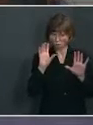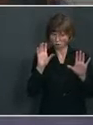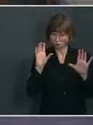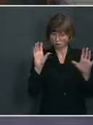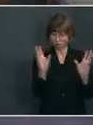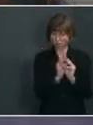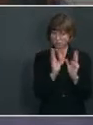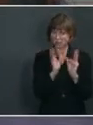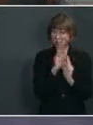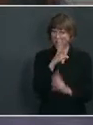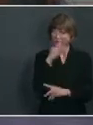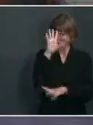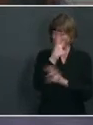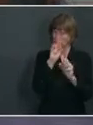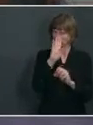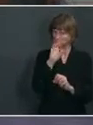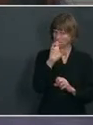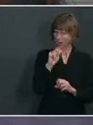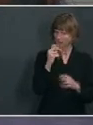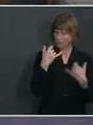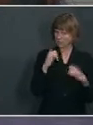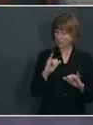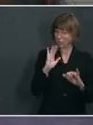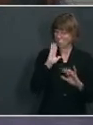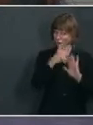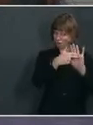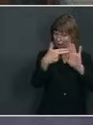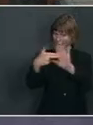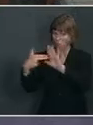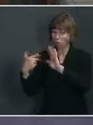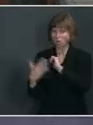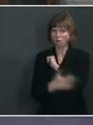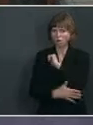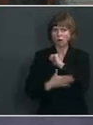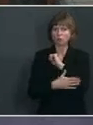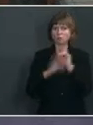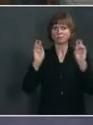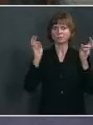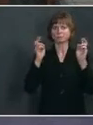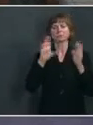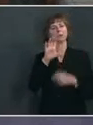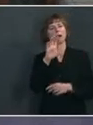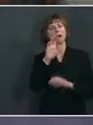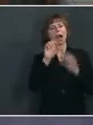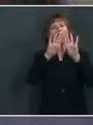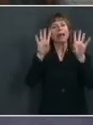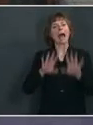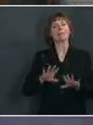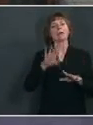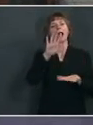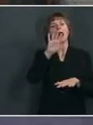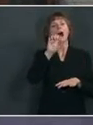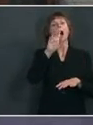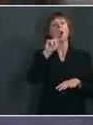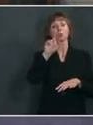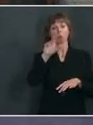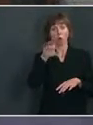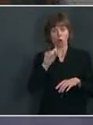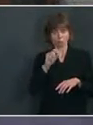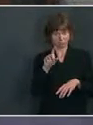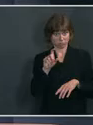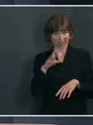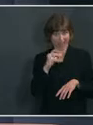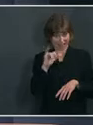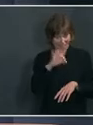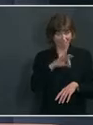President Biden still planning to label countries as climate outlaws? And if so, would Brazil be part of this list?